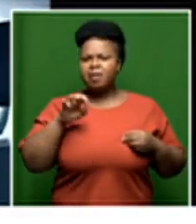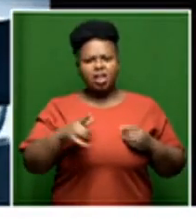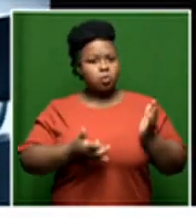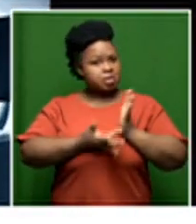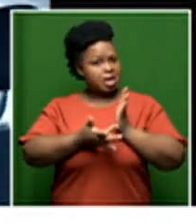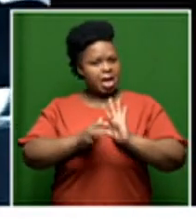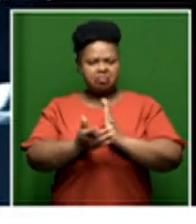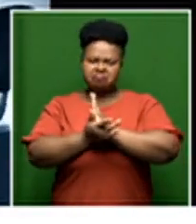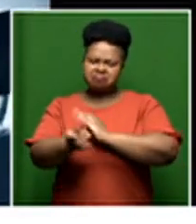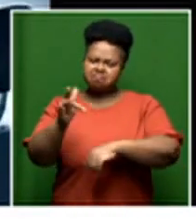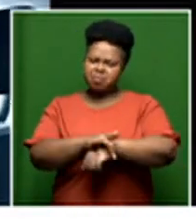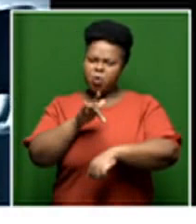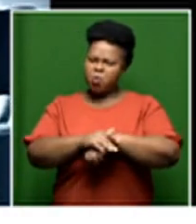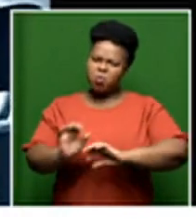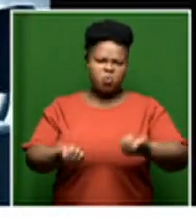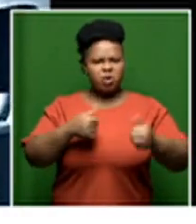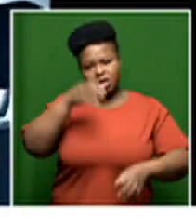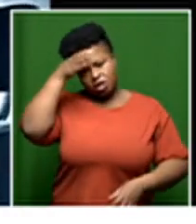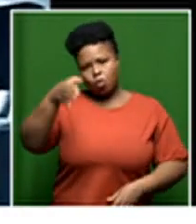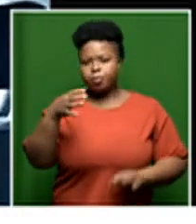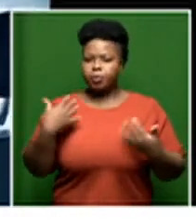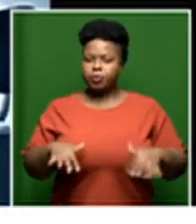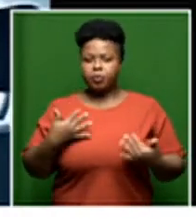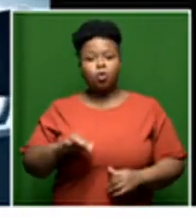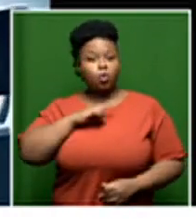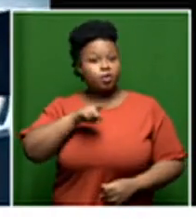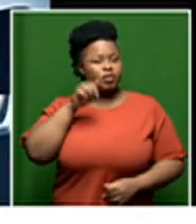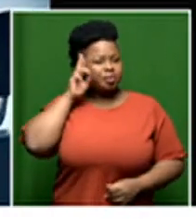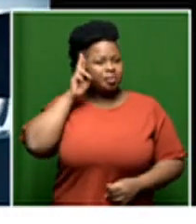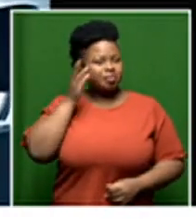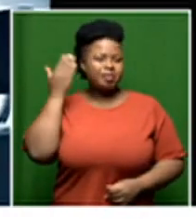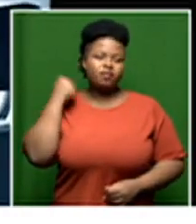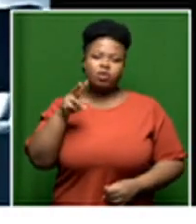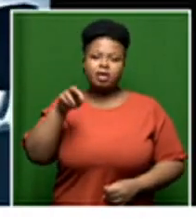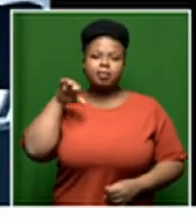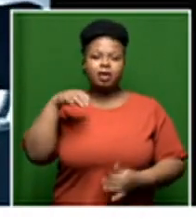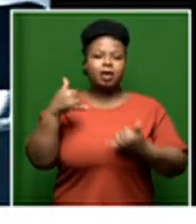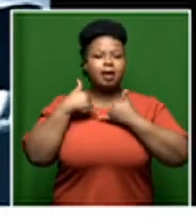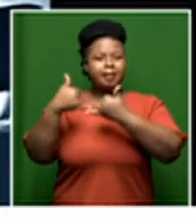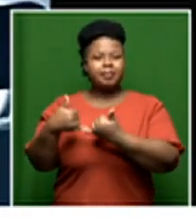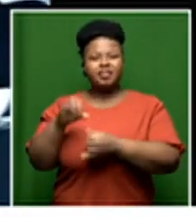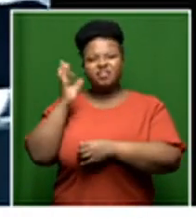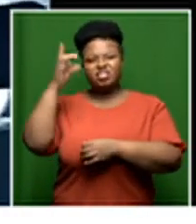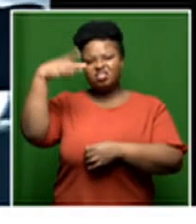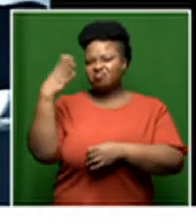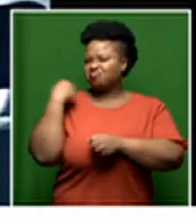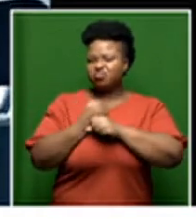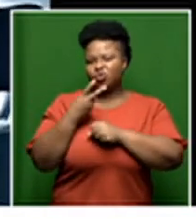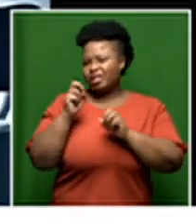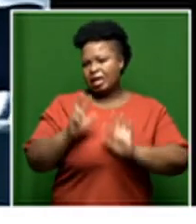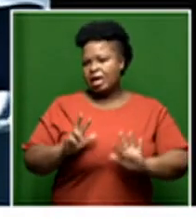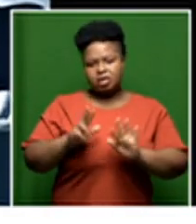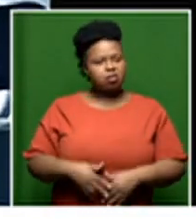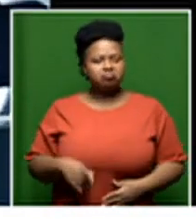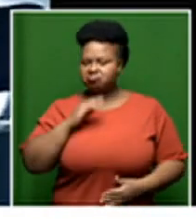technical abilities as a coach, he is a world travel coach. If you do recall, he did win the Nedbank Cup with Free State Stars back in 2018. There